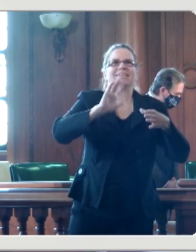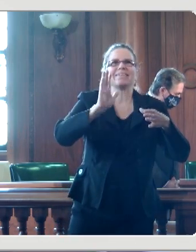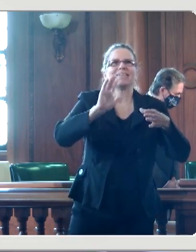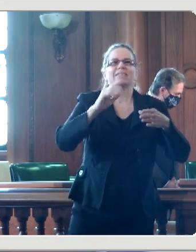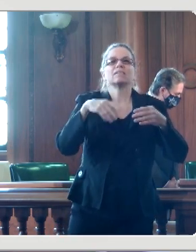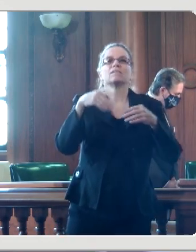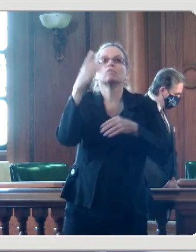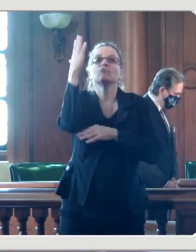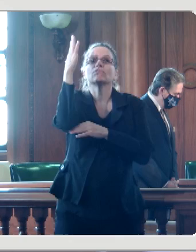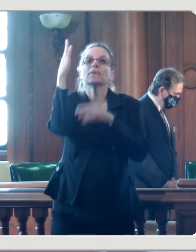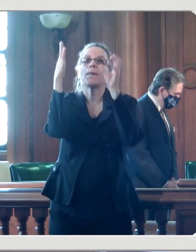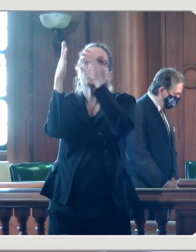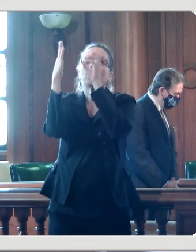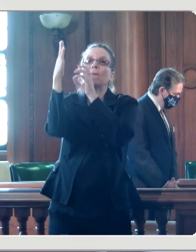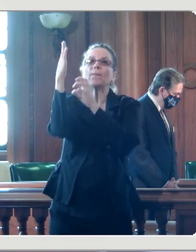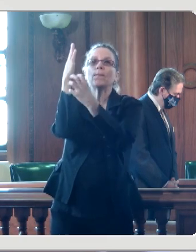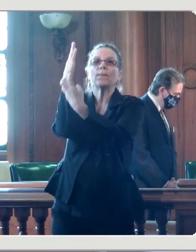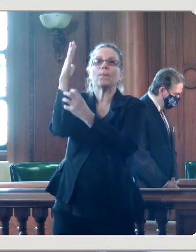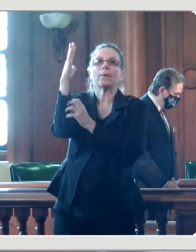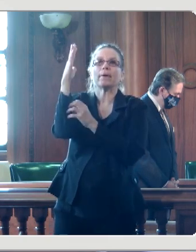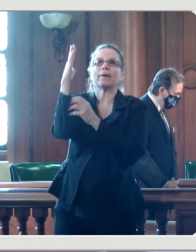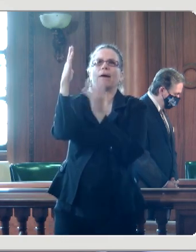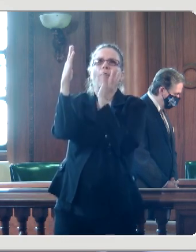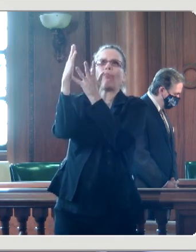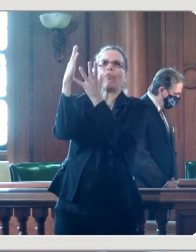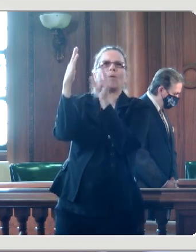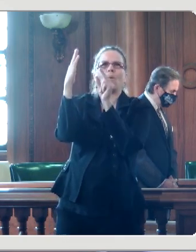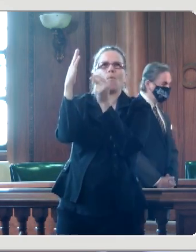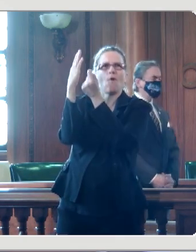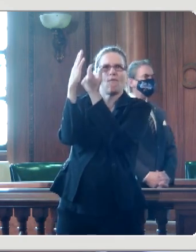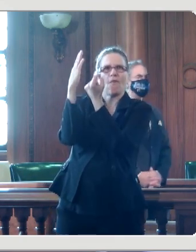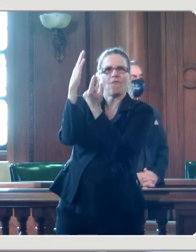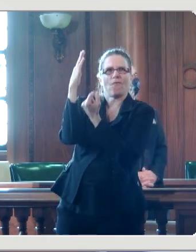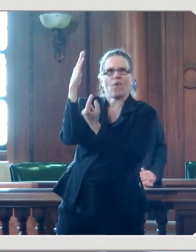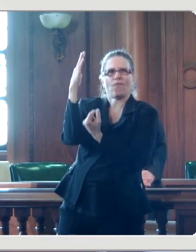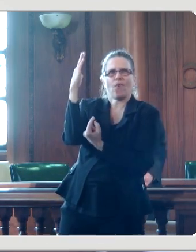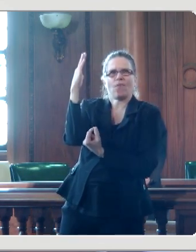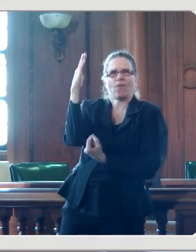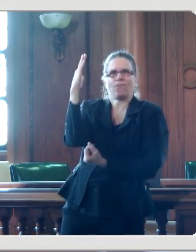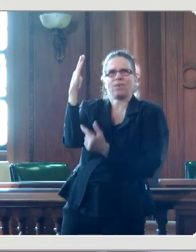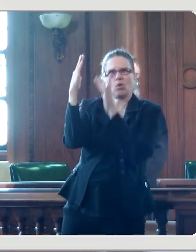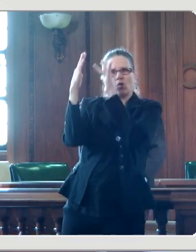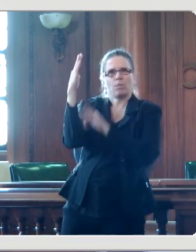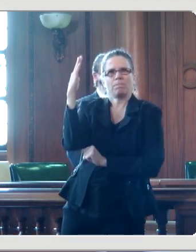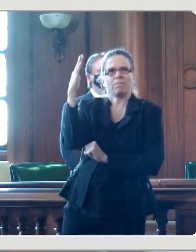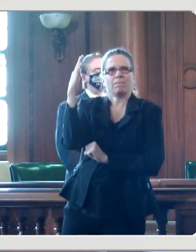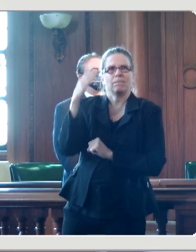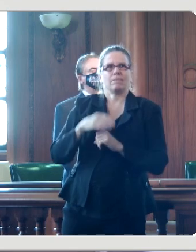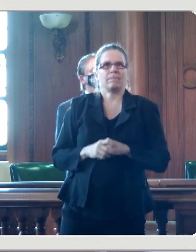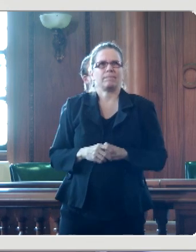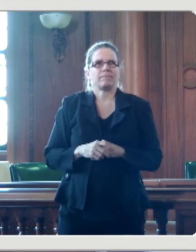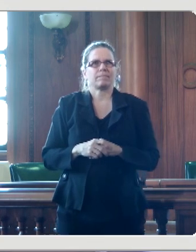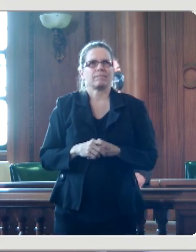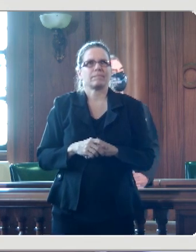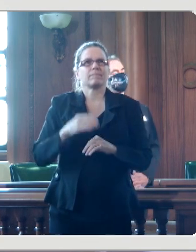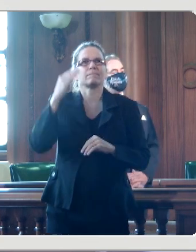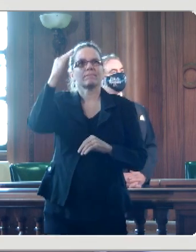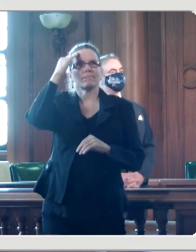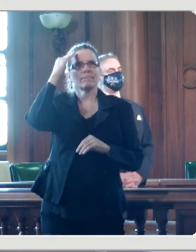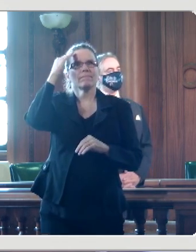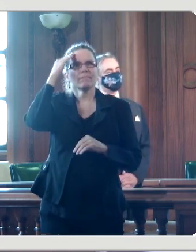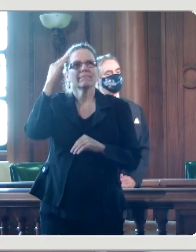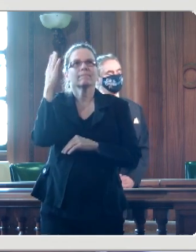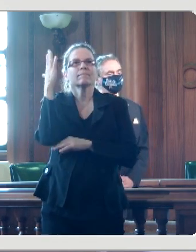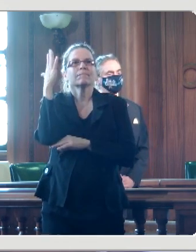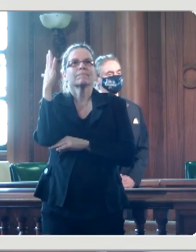Yard waste, we're going to go for a few more days, try and make some runs around the city and pick some stuff up, but we are essentially complete at this point, but we